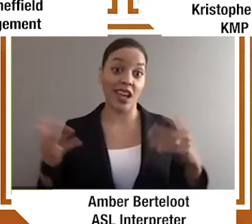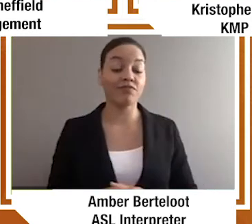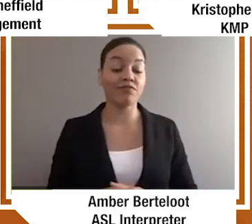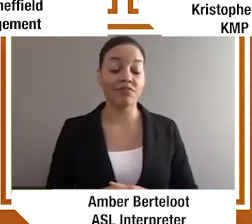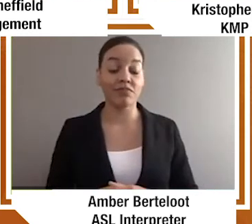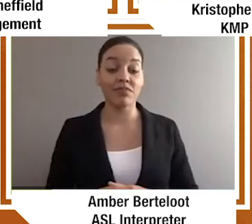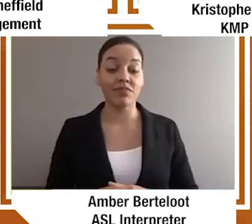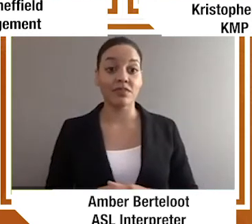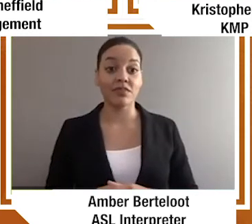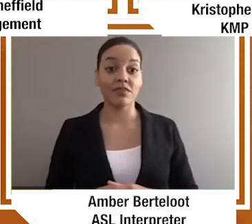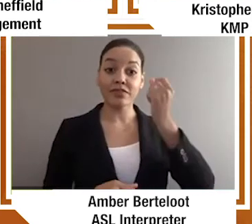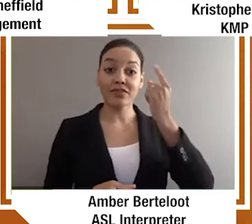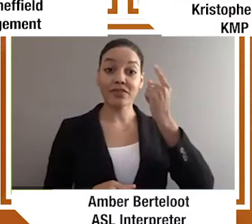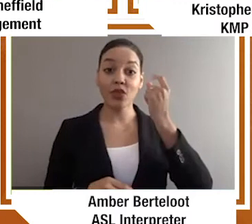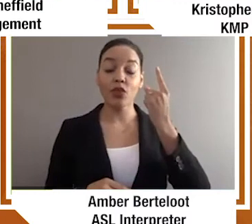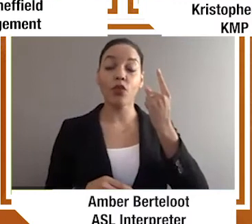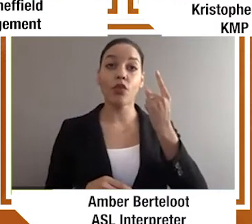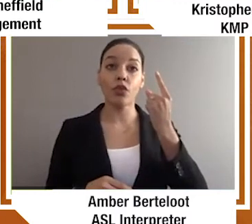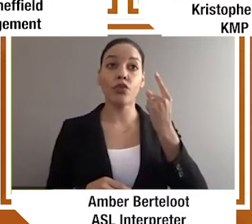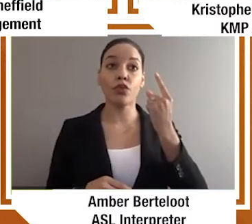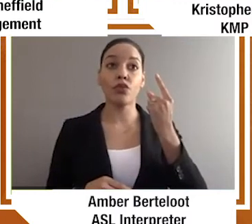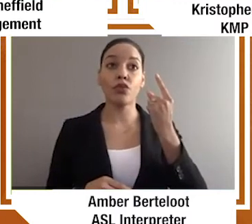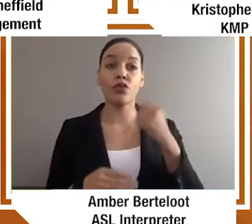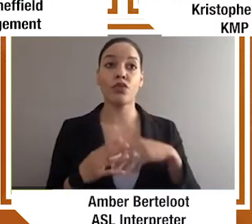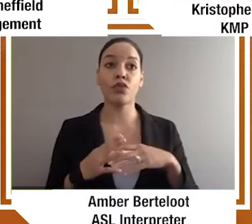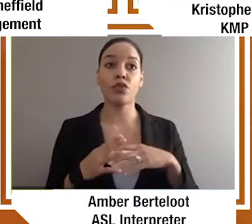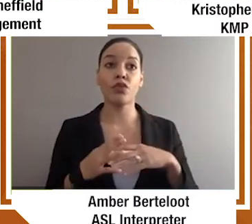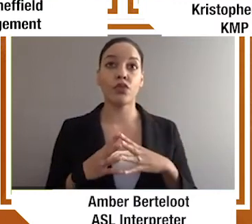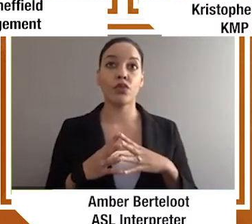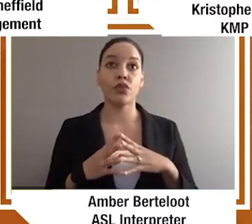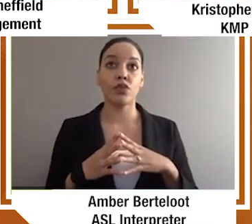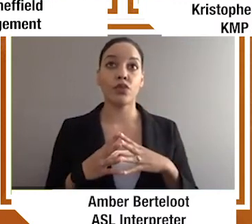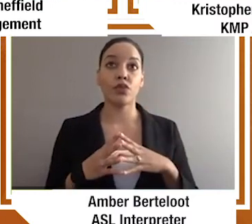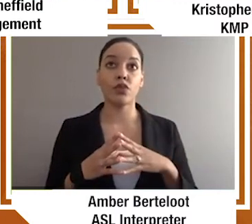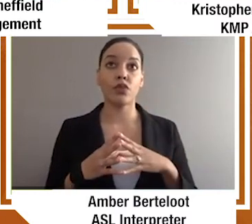have one of the highest paid